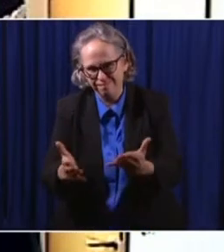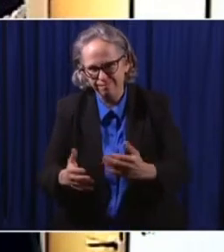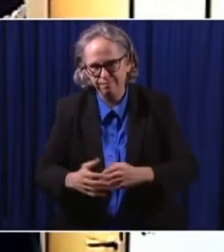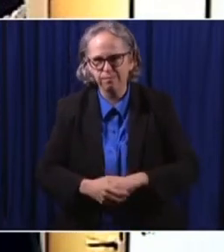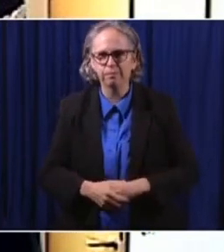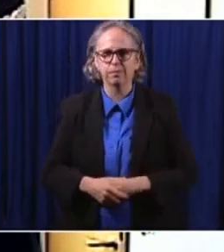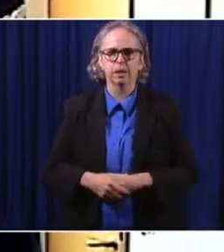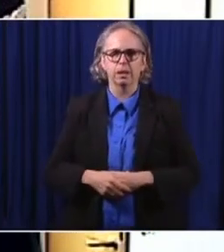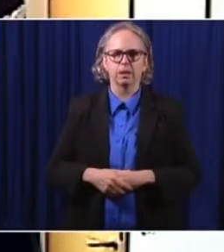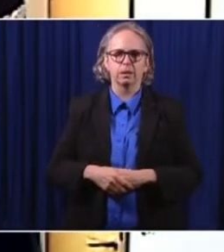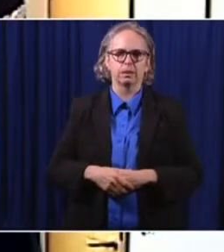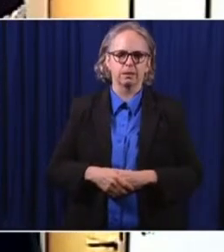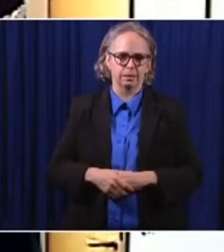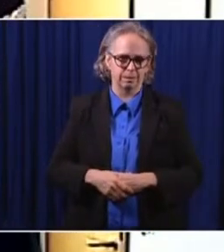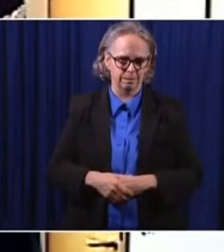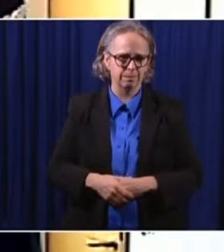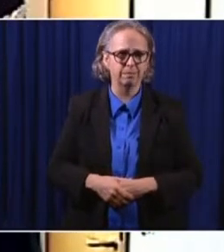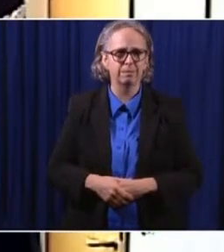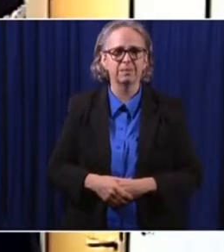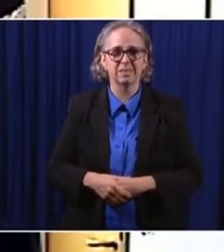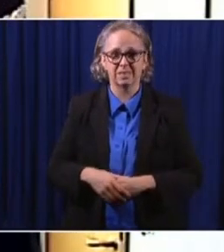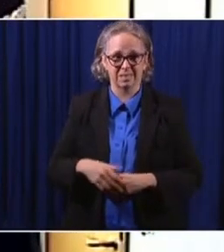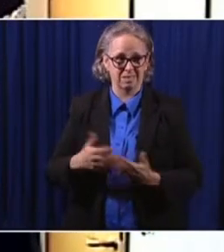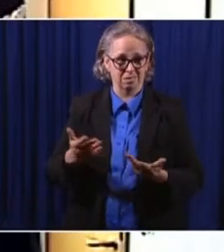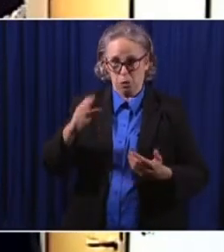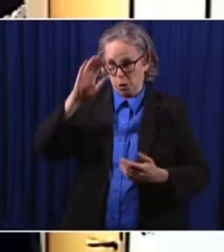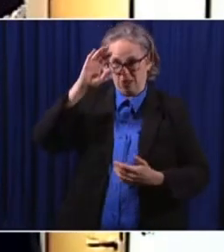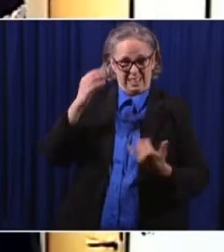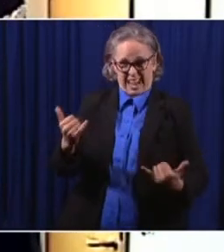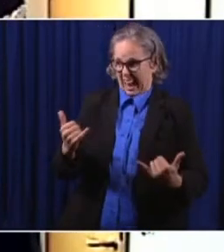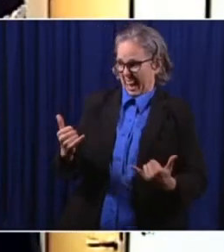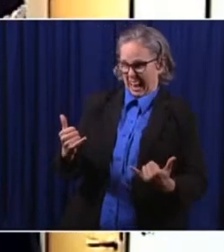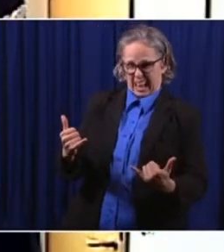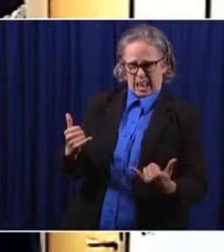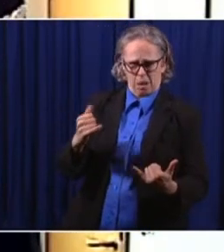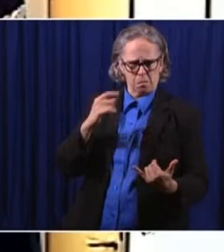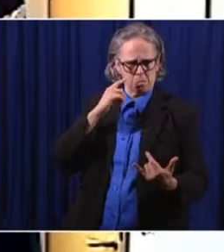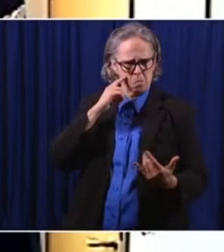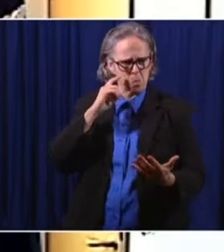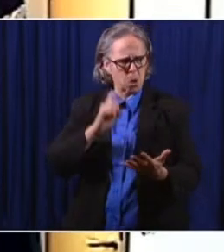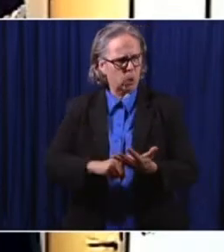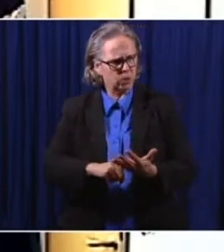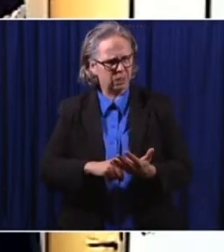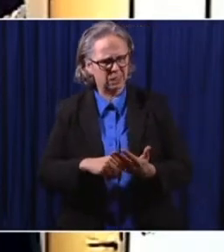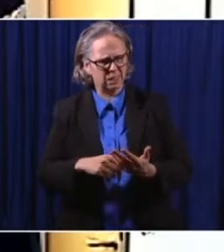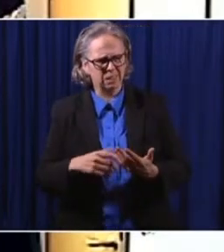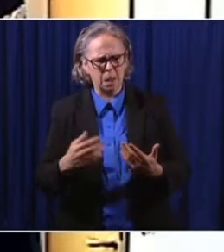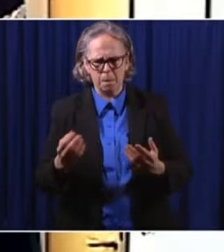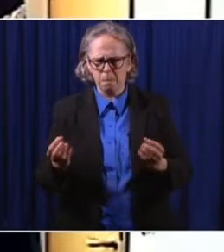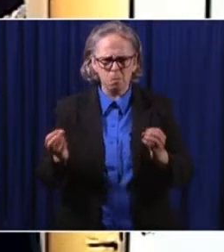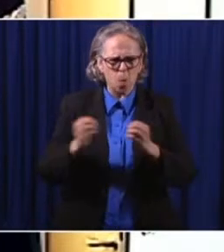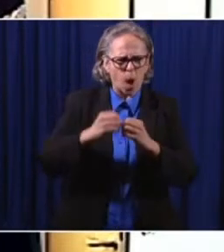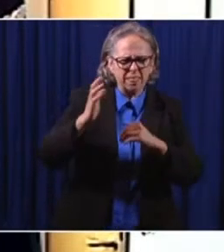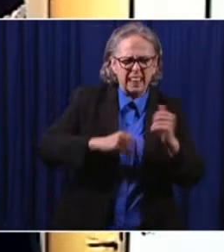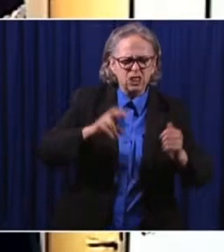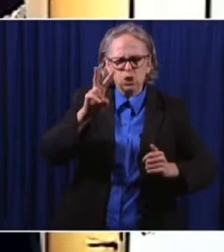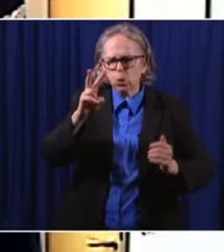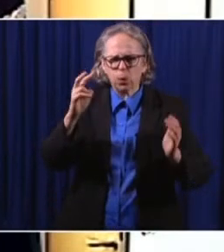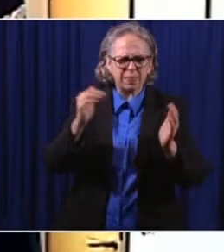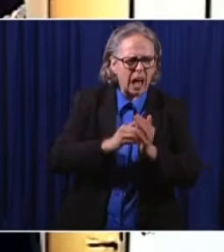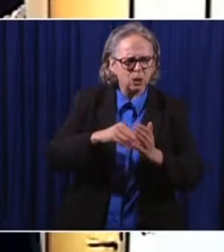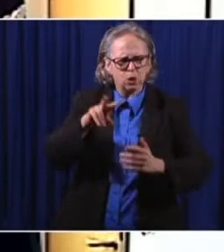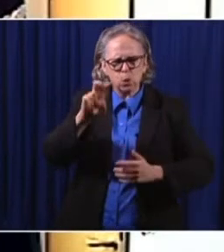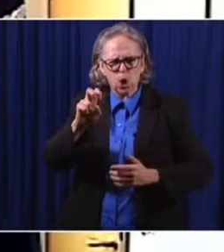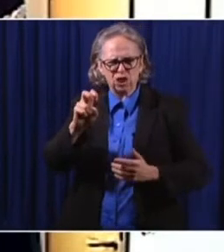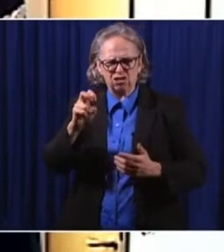of, or actually as of today, we have issued over 2,200 citations for 100 or more mile per hour